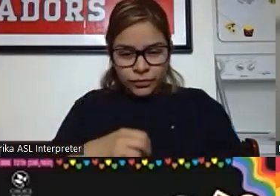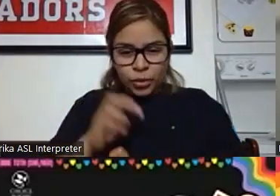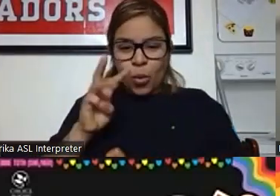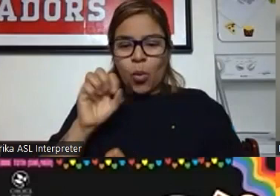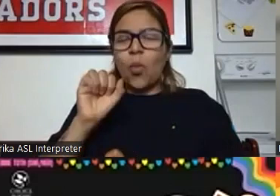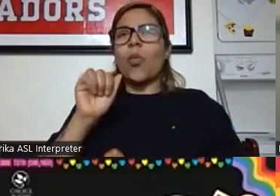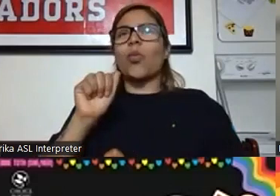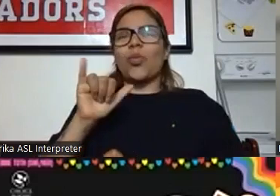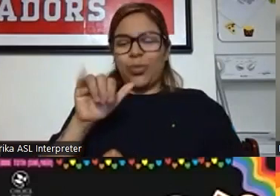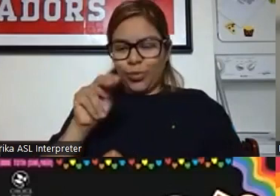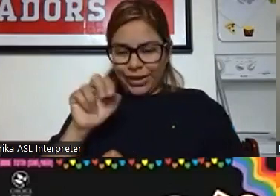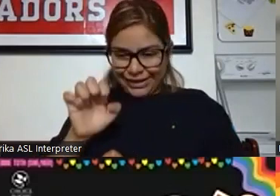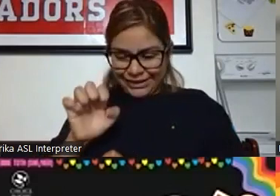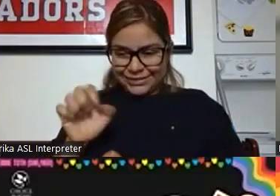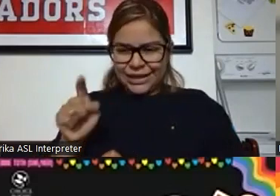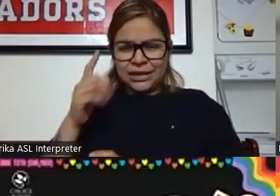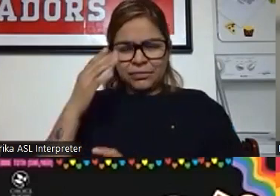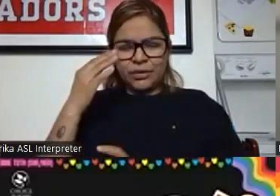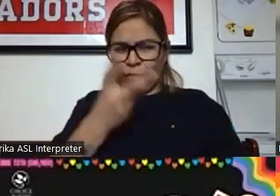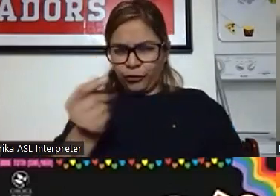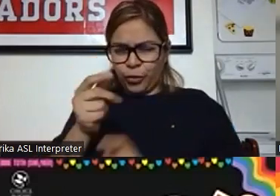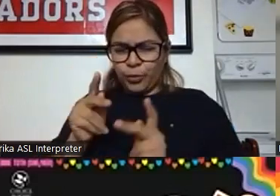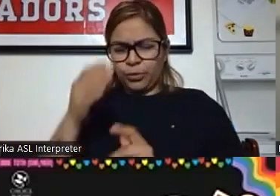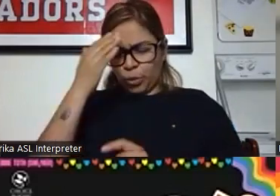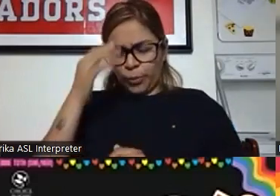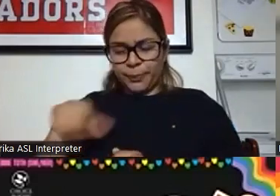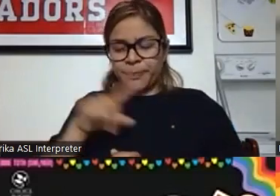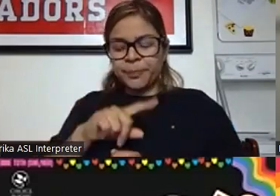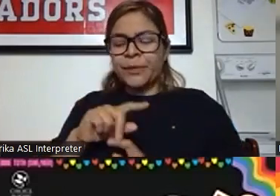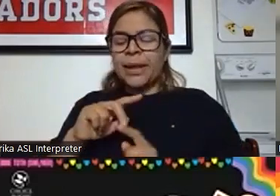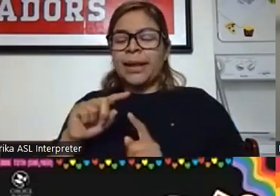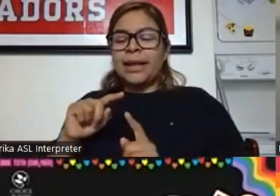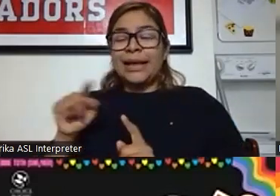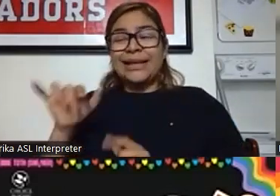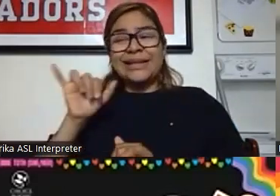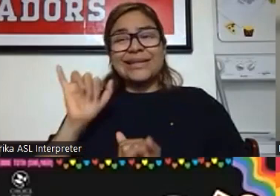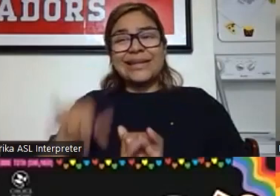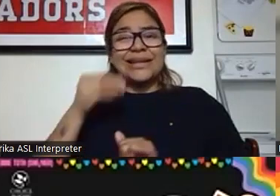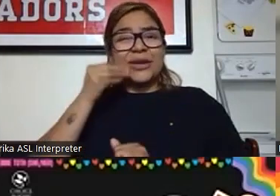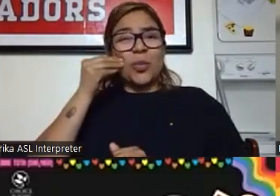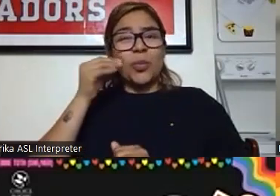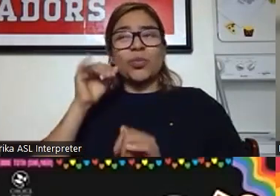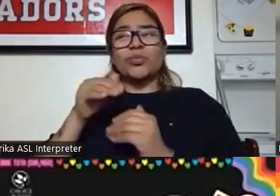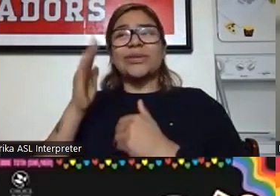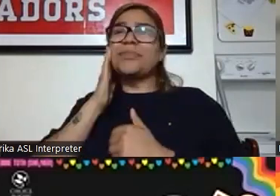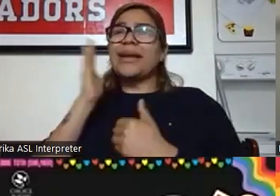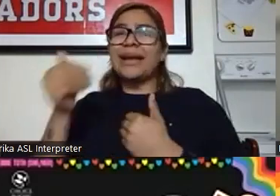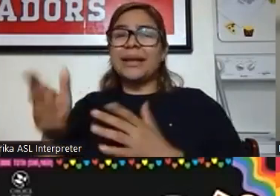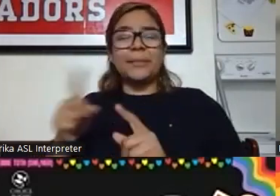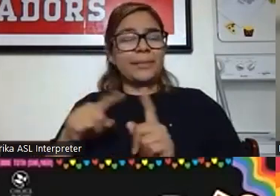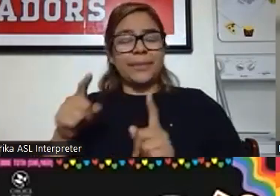life, spent in some cases more than a year in bed because he couldn't get home care